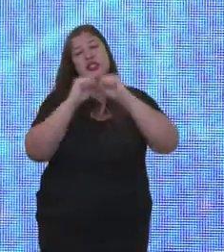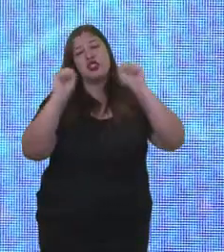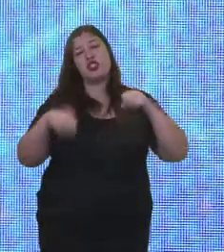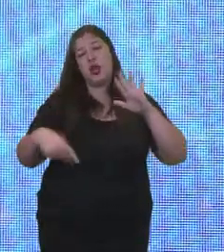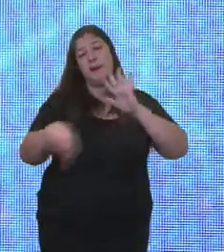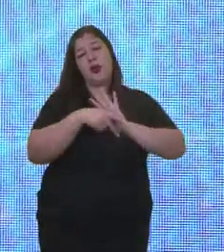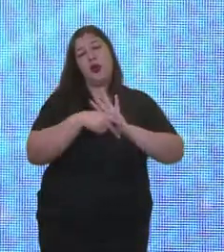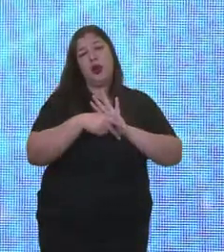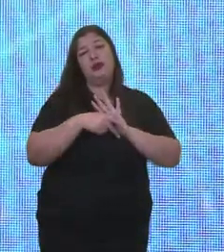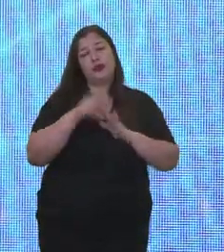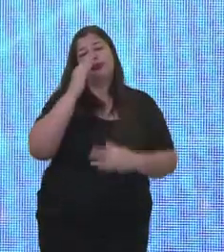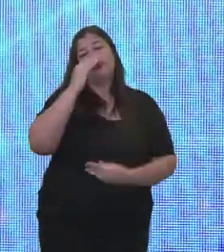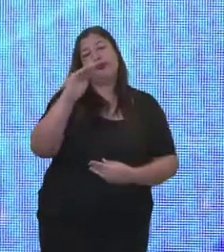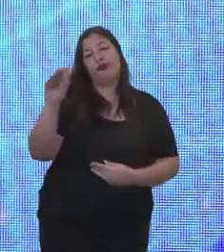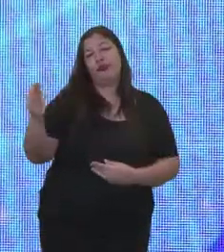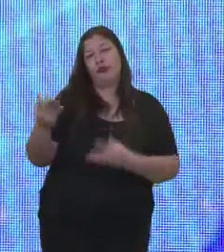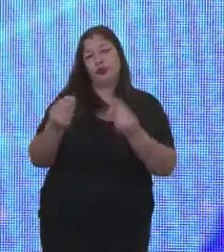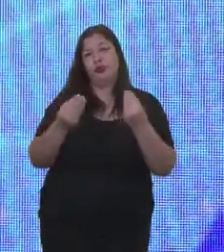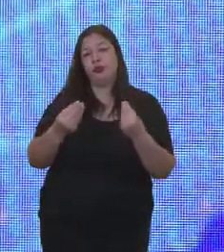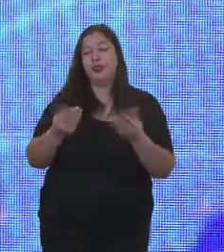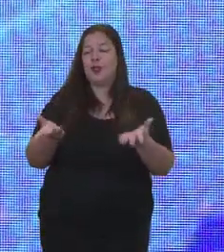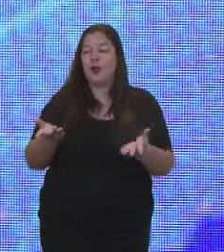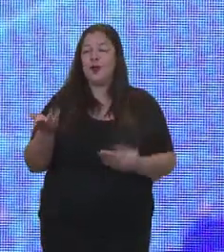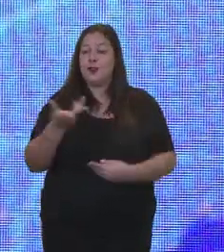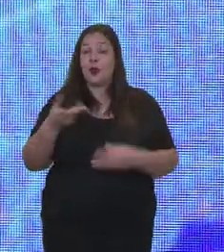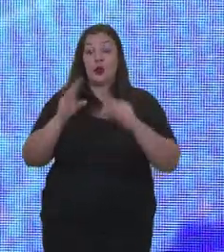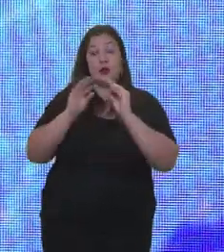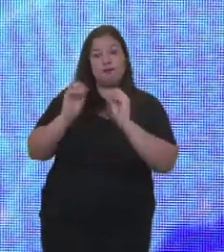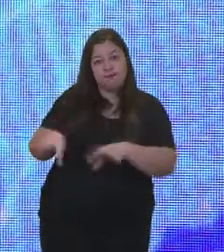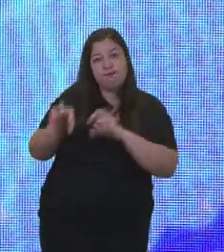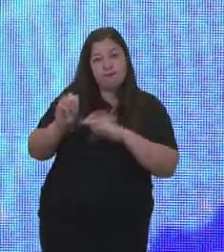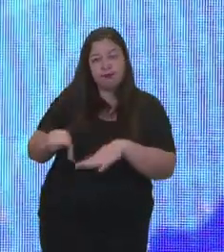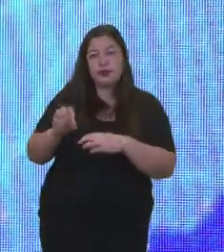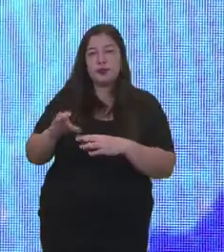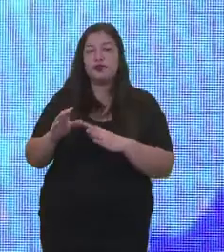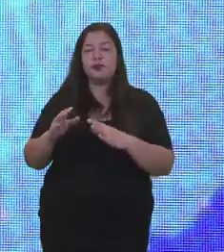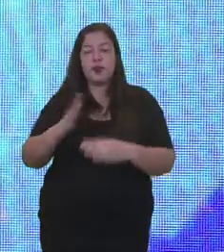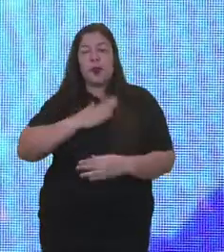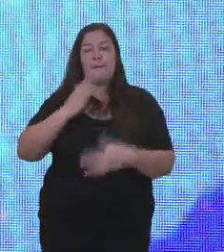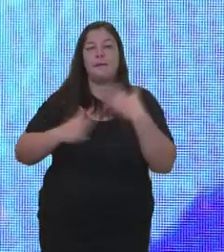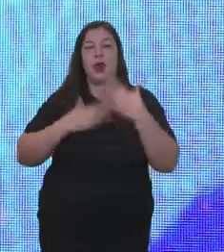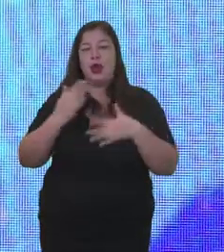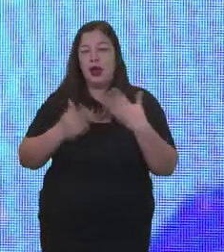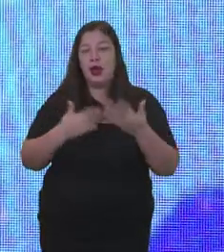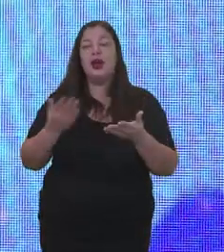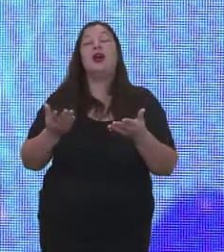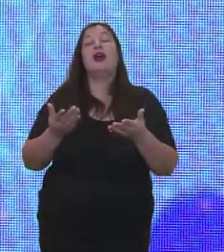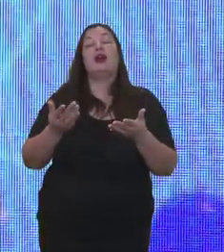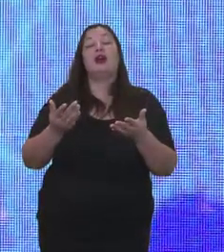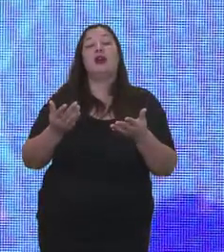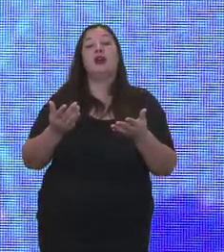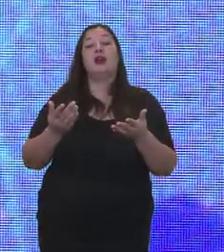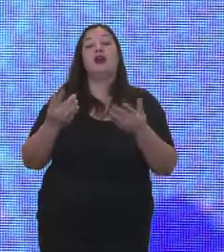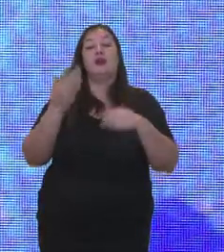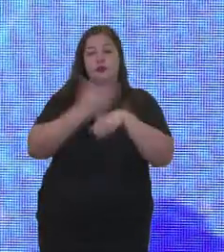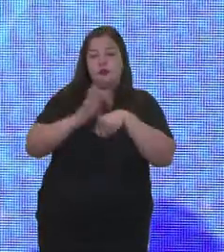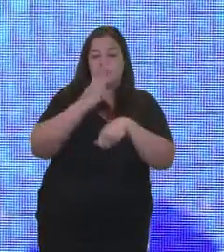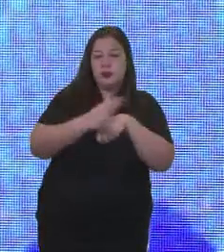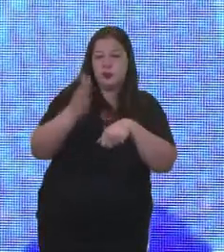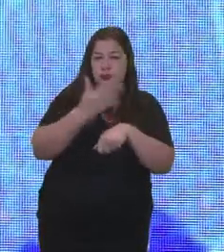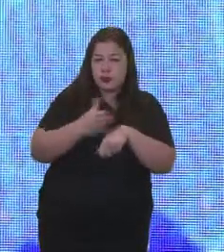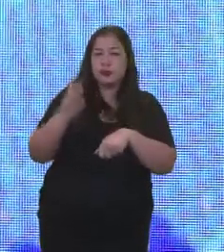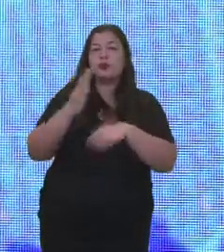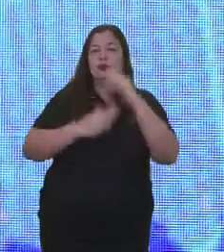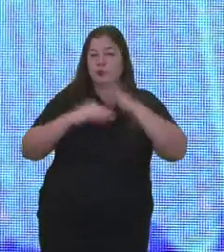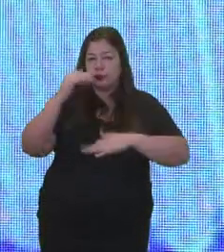That so as a big driver for education, a big business of social impact